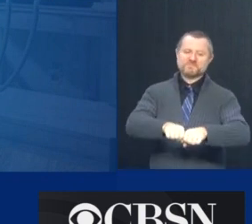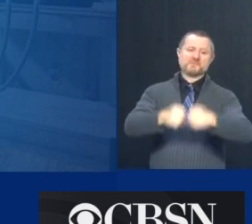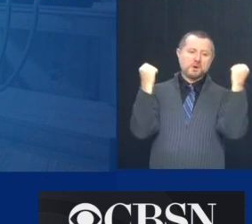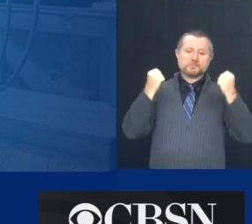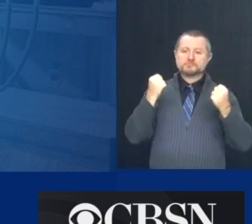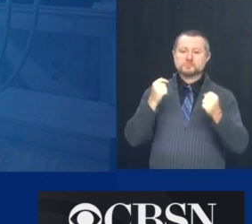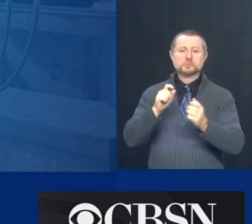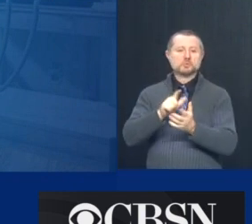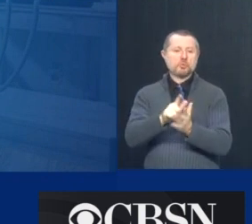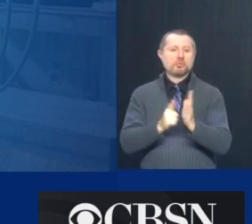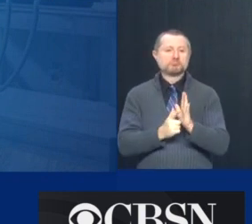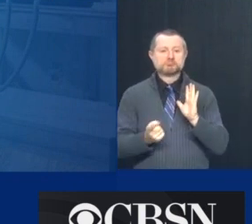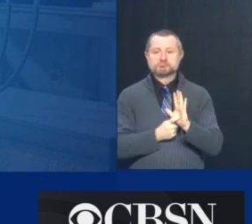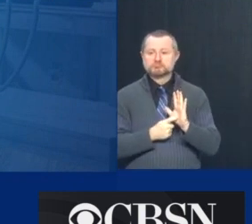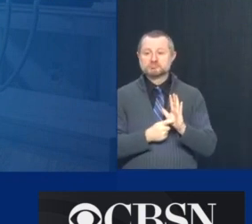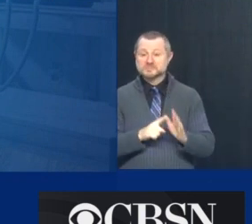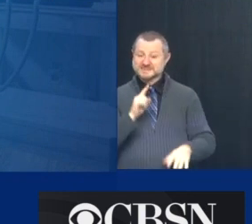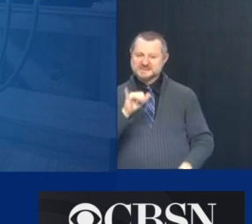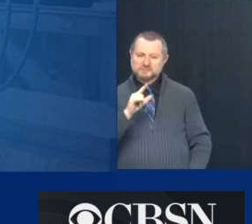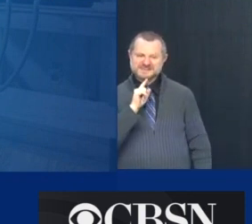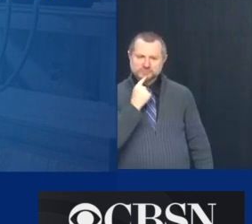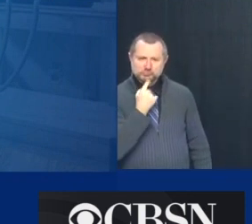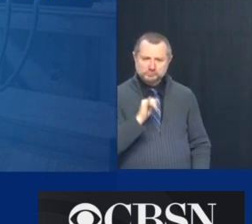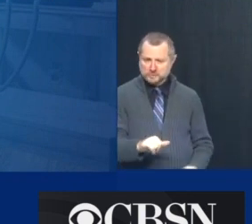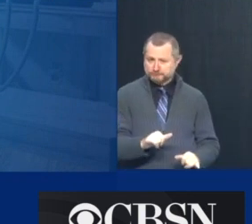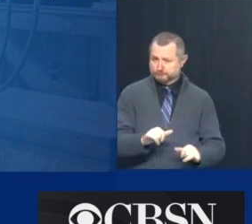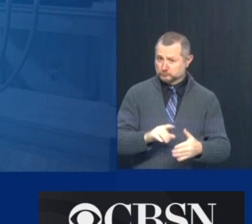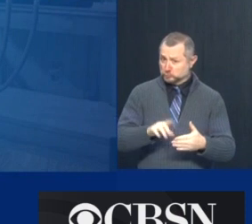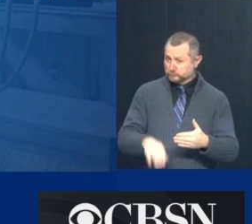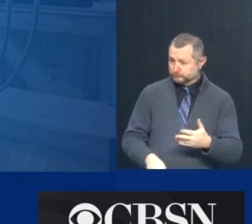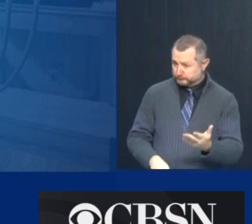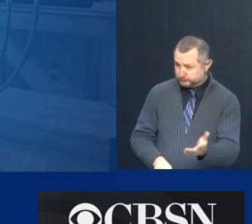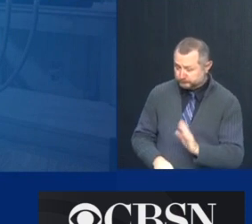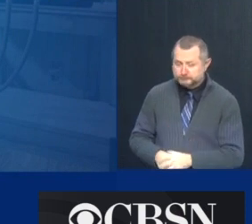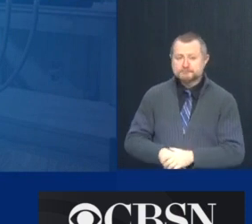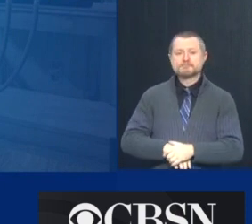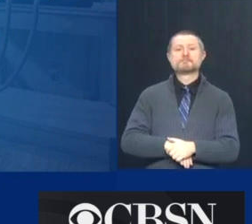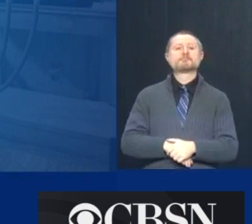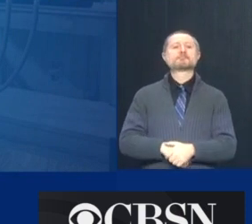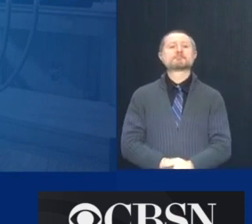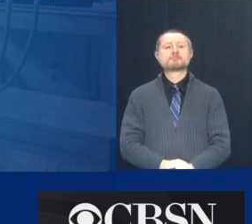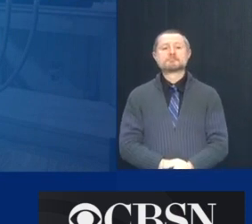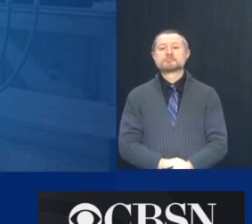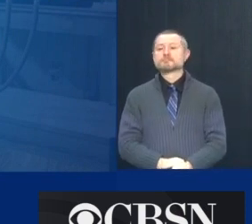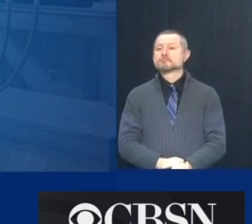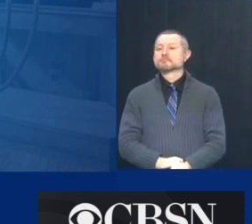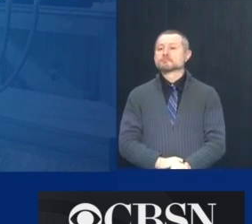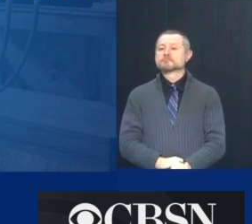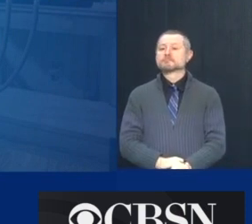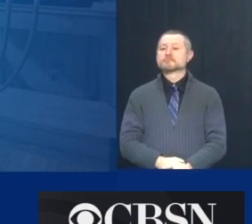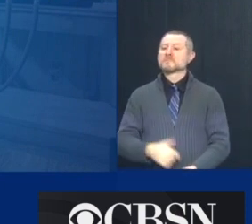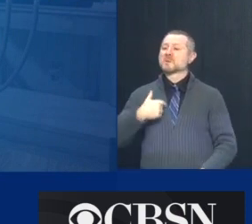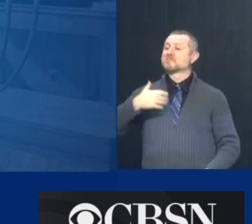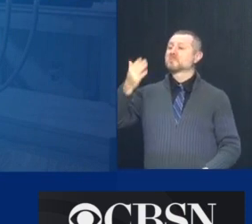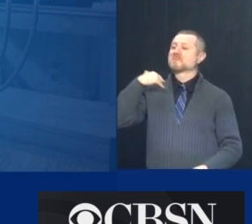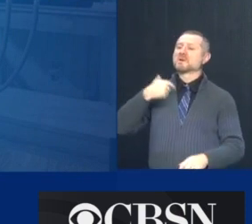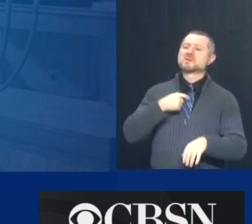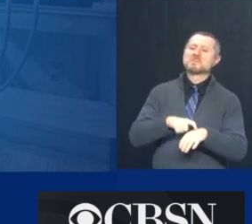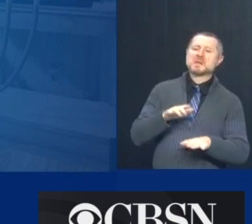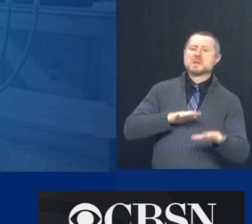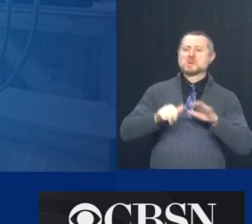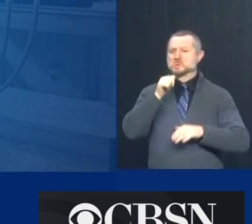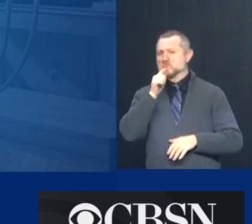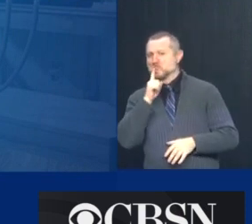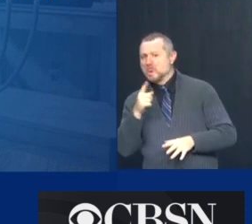This was a serious issue last time. It was a case of first impression last time. This time it's not a case of